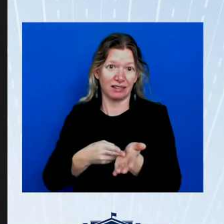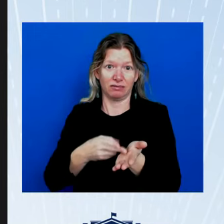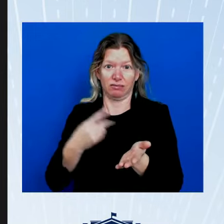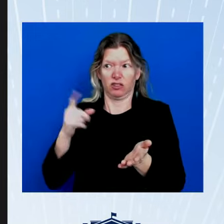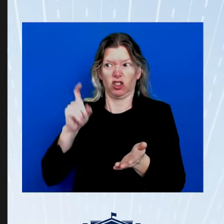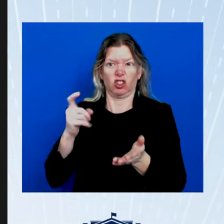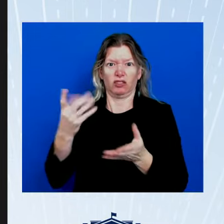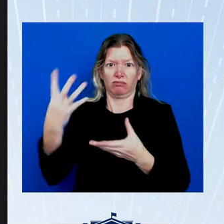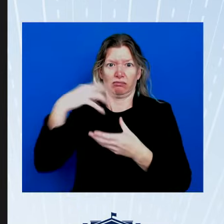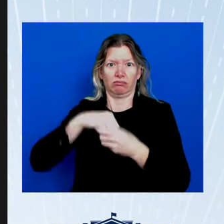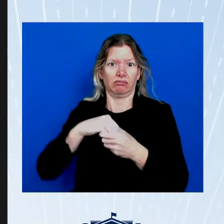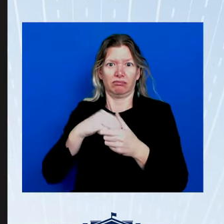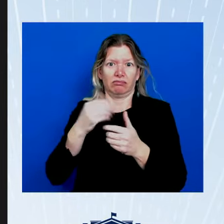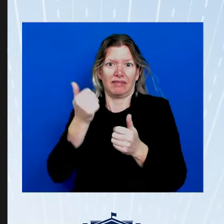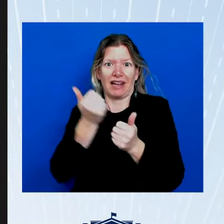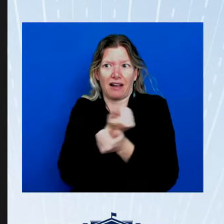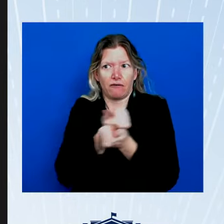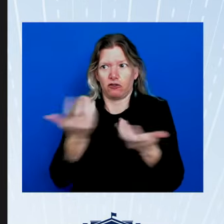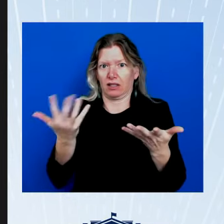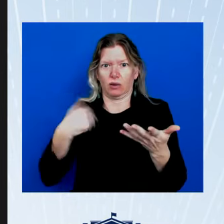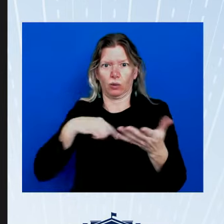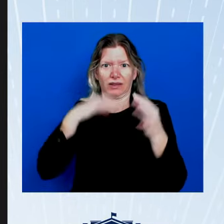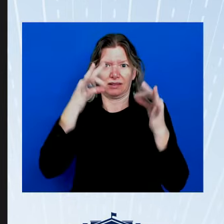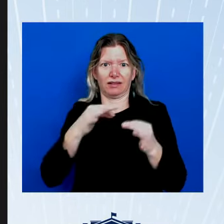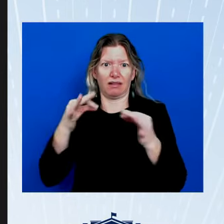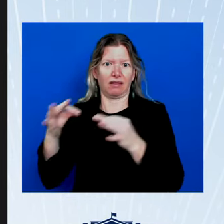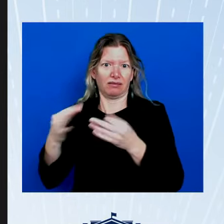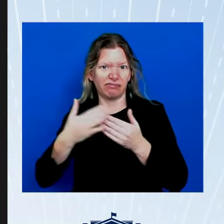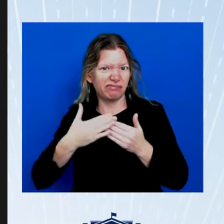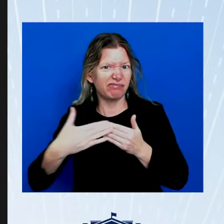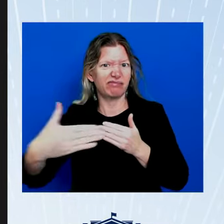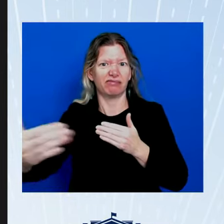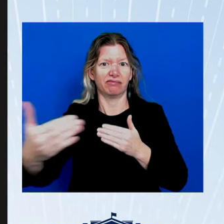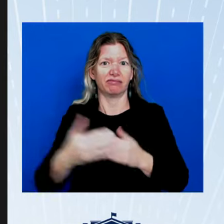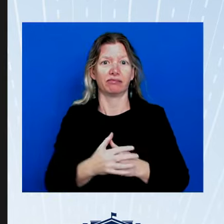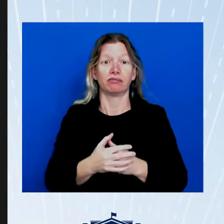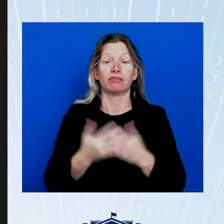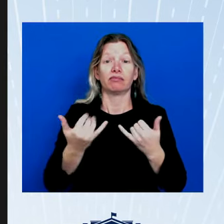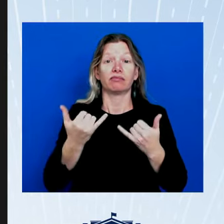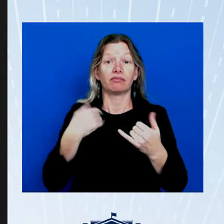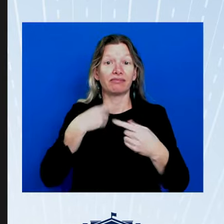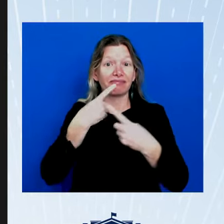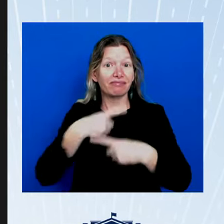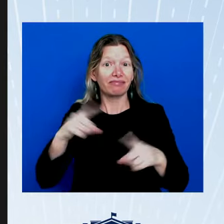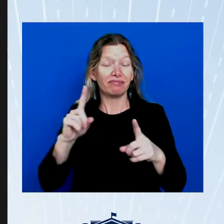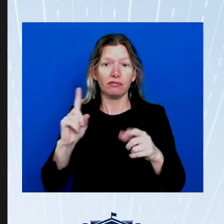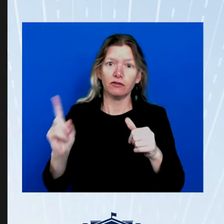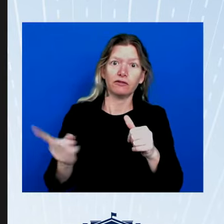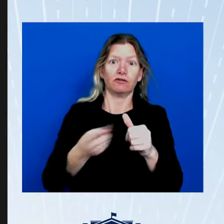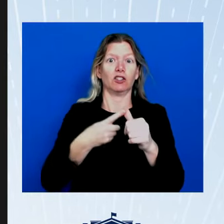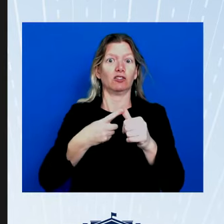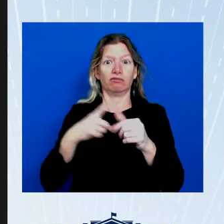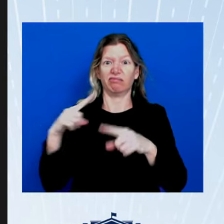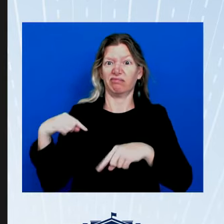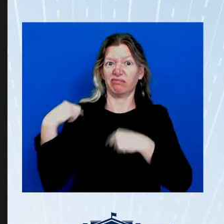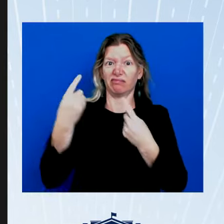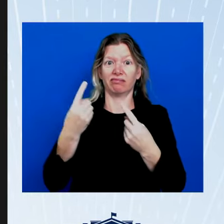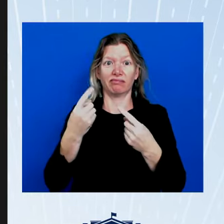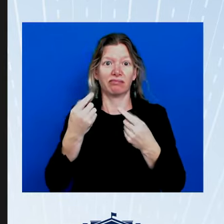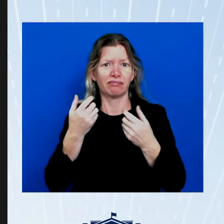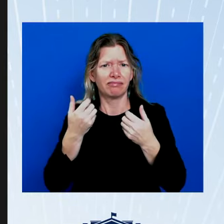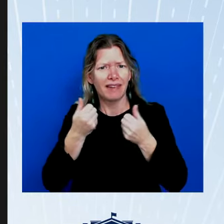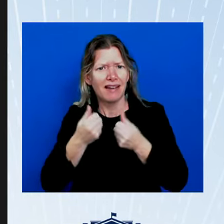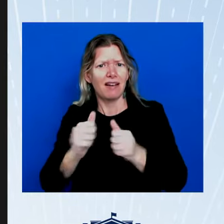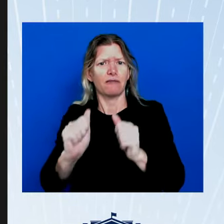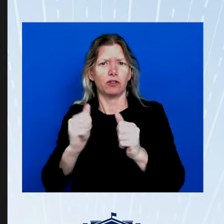the first ever effort to factor the climate crisis into all operations at the department. Four new department